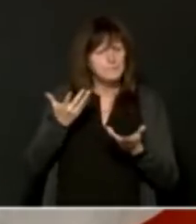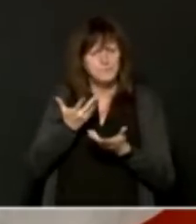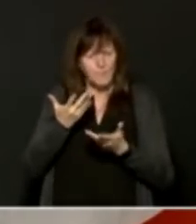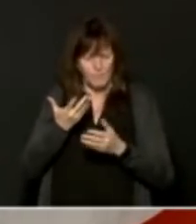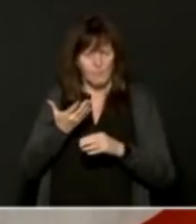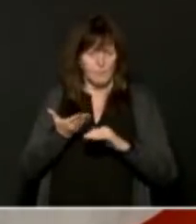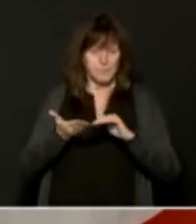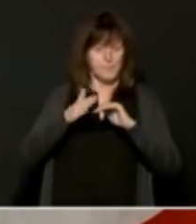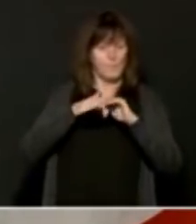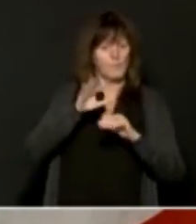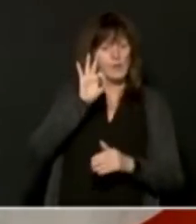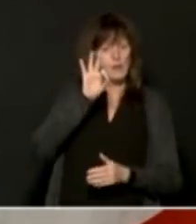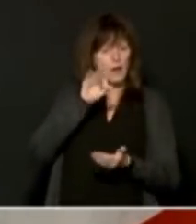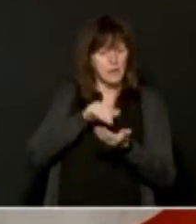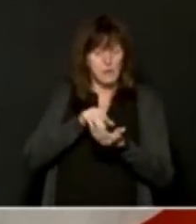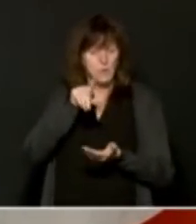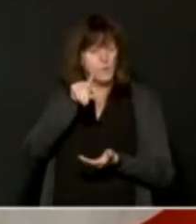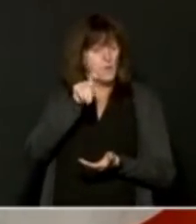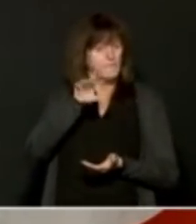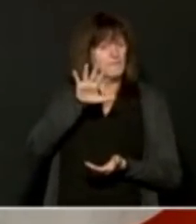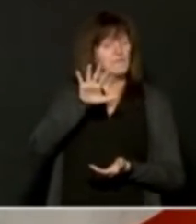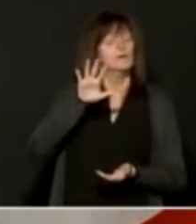9,156 cases of COVID-19.